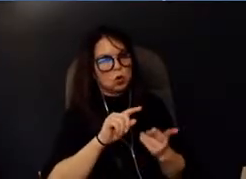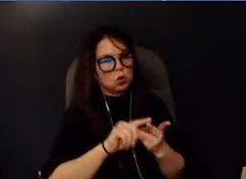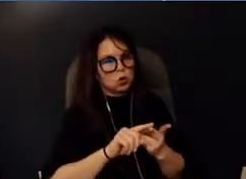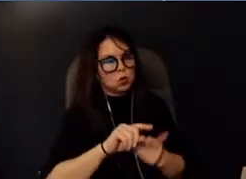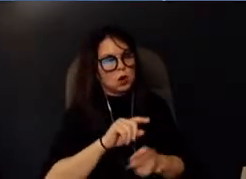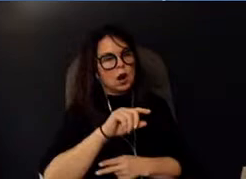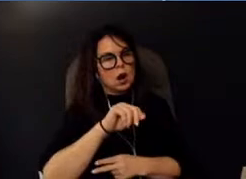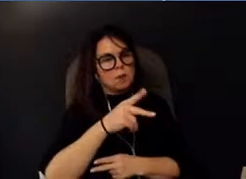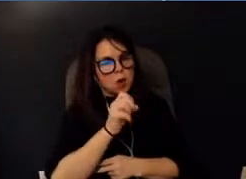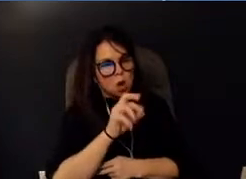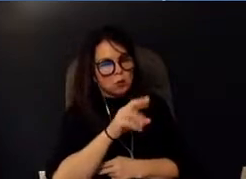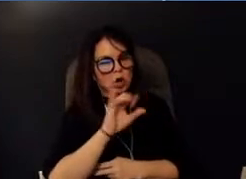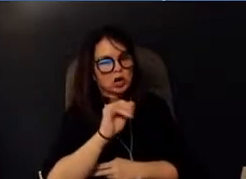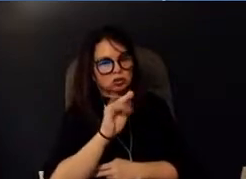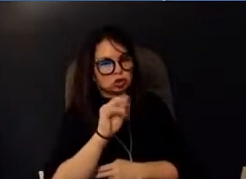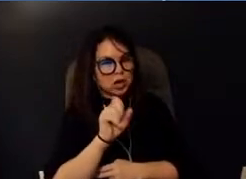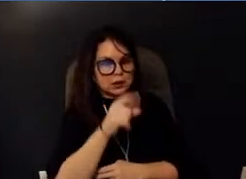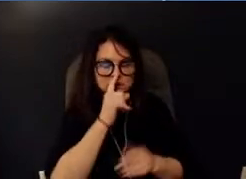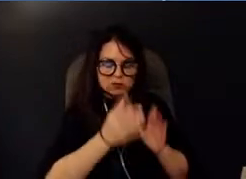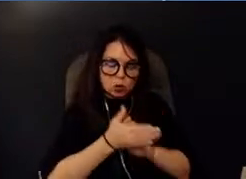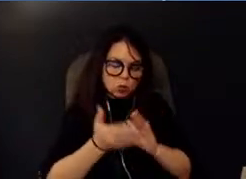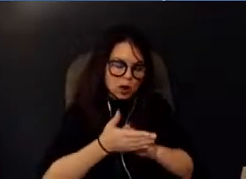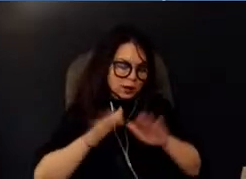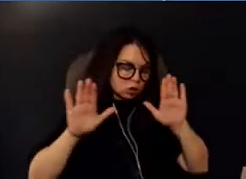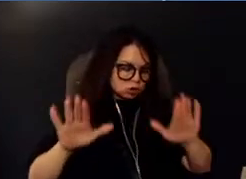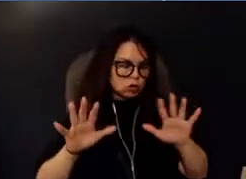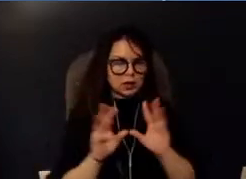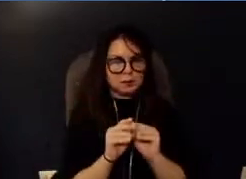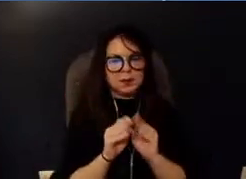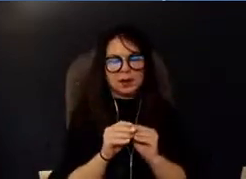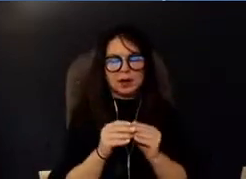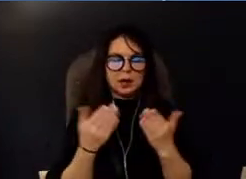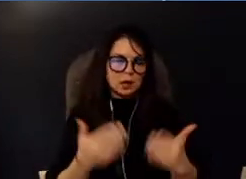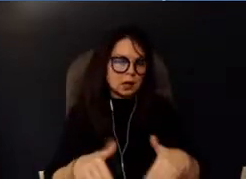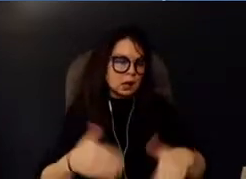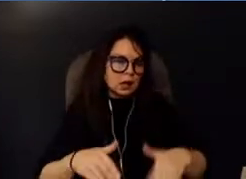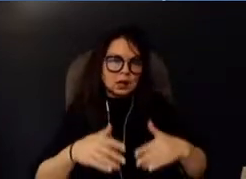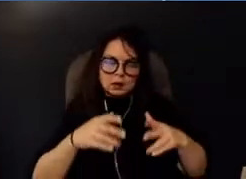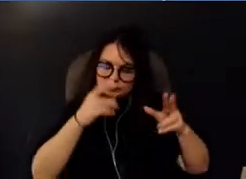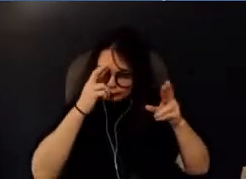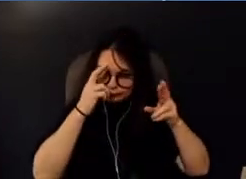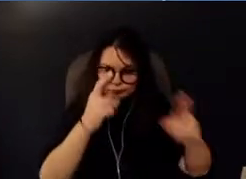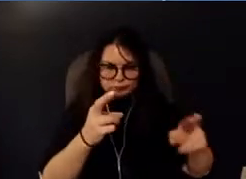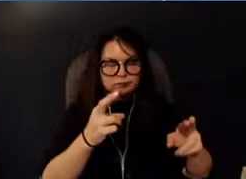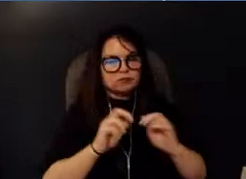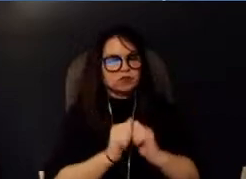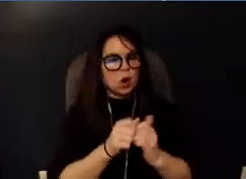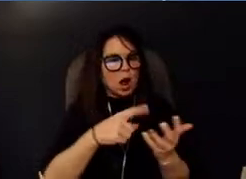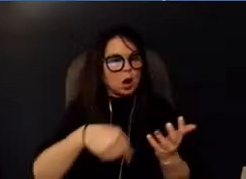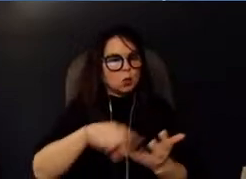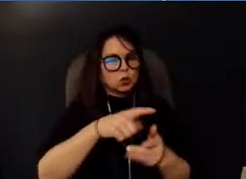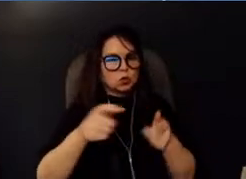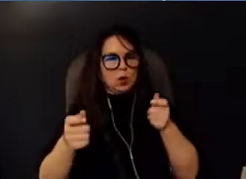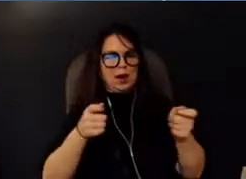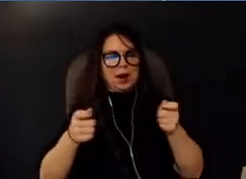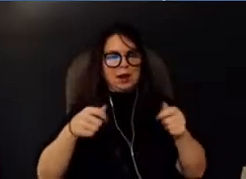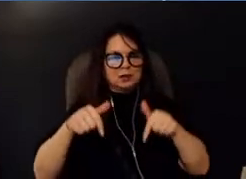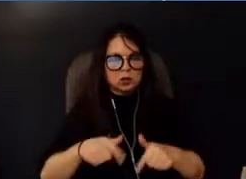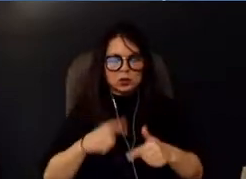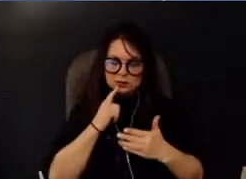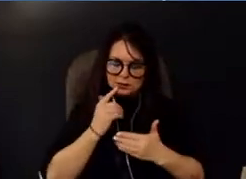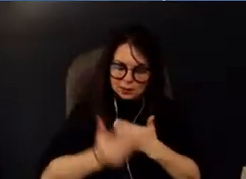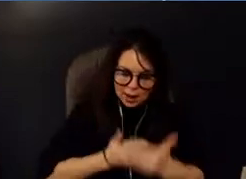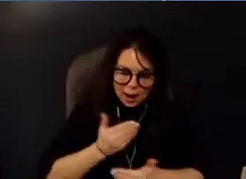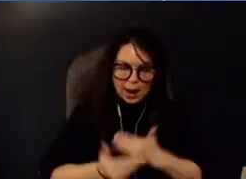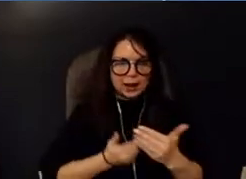meeting. I really hold you in very high regard for the way that you all handled this in a kind and compassionate way towards